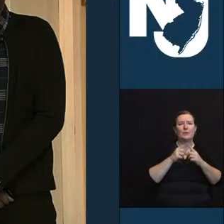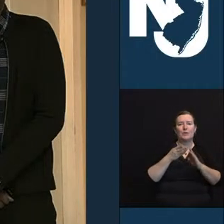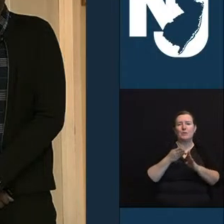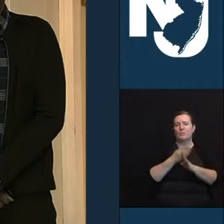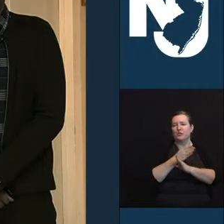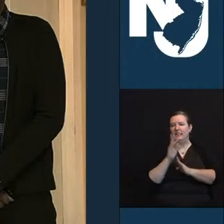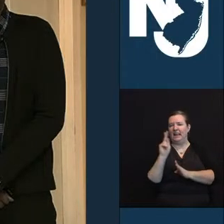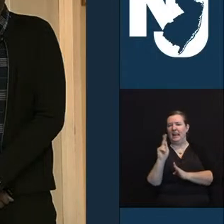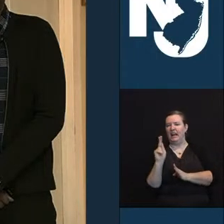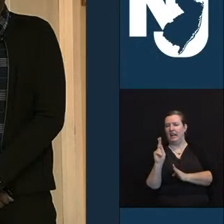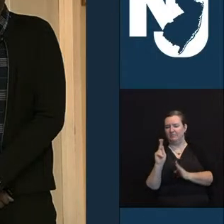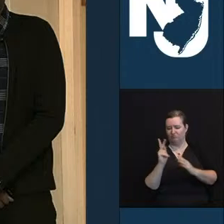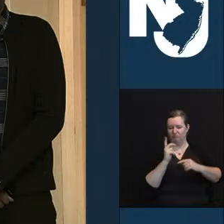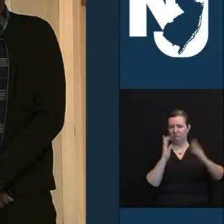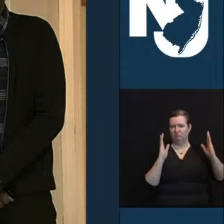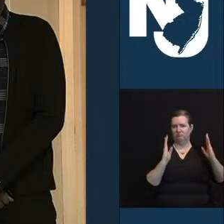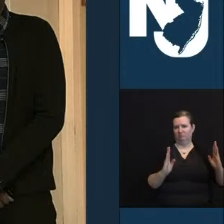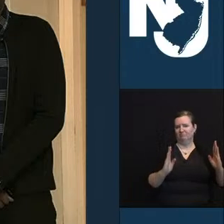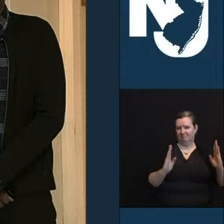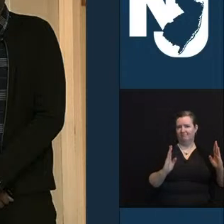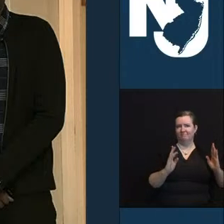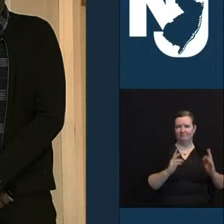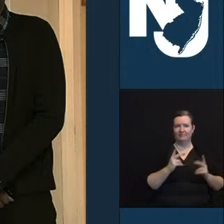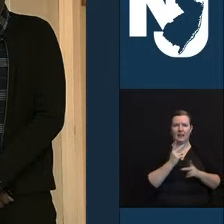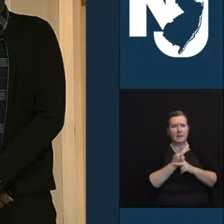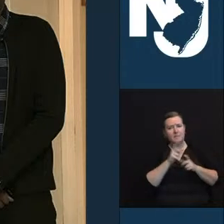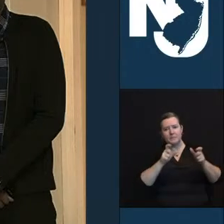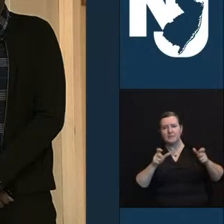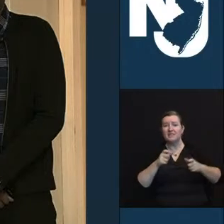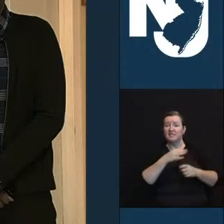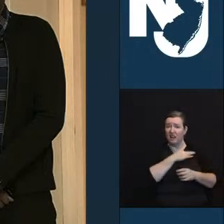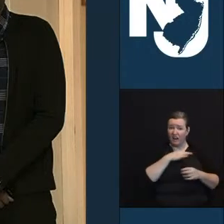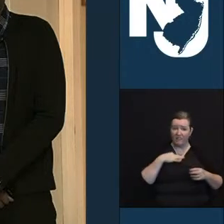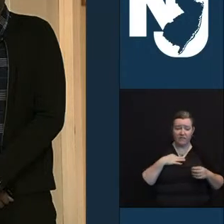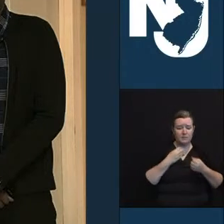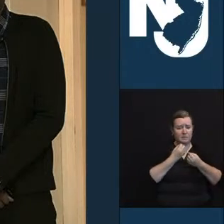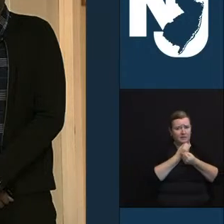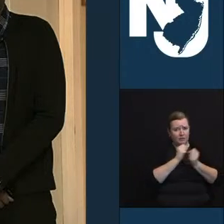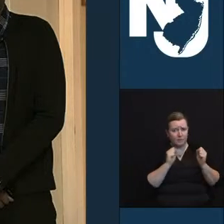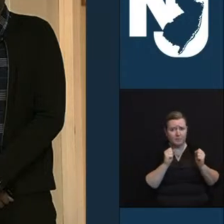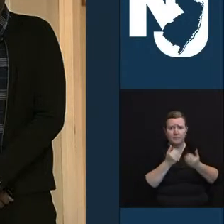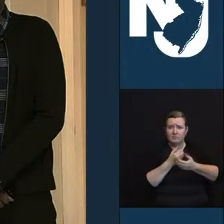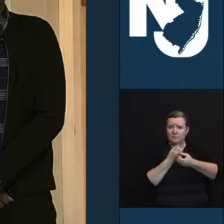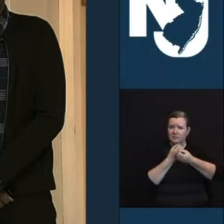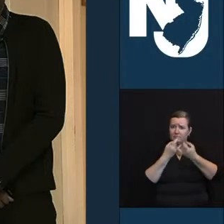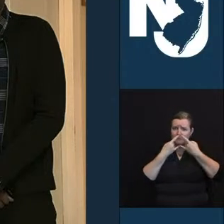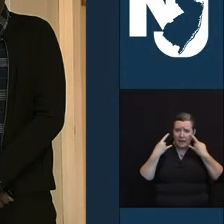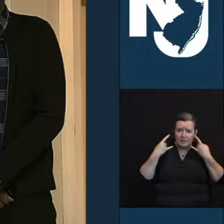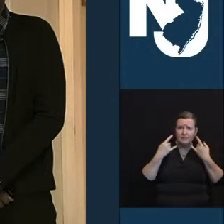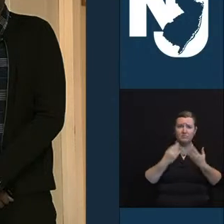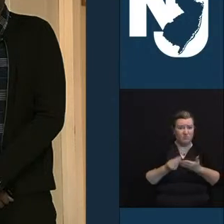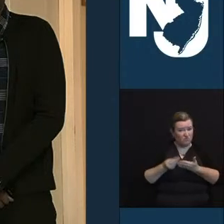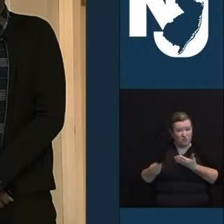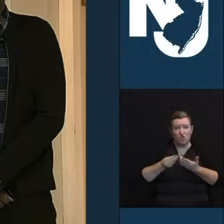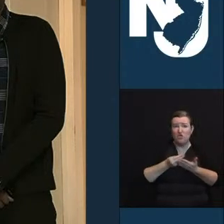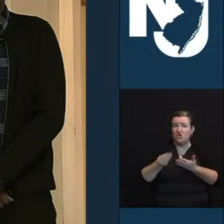and healthy so they can learn and have fun is of paramount importance. Buying PPE supplies was taking up a significant part